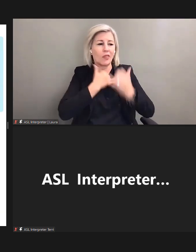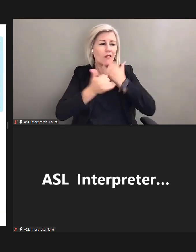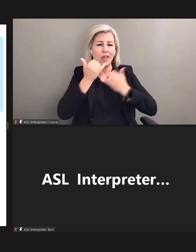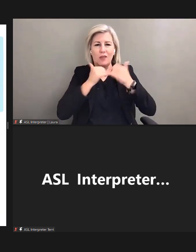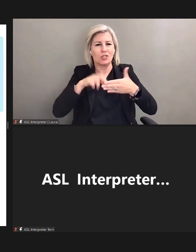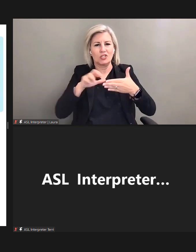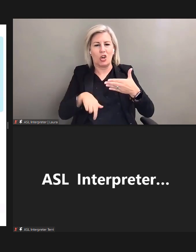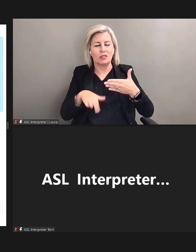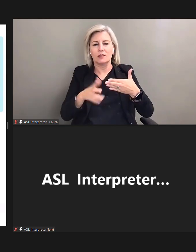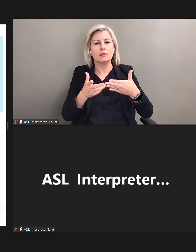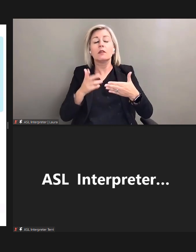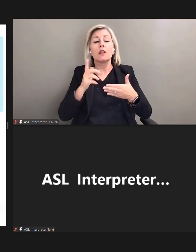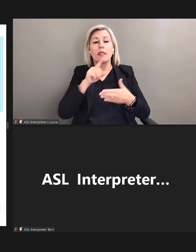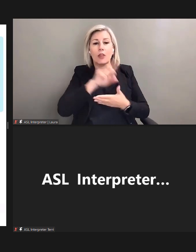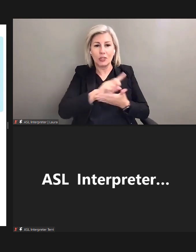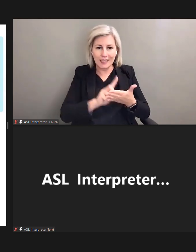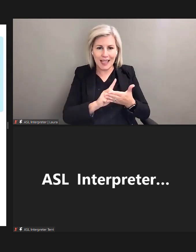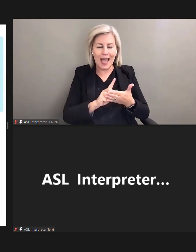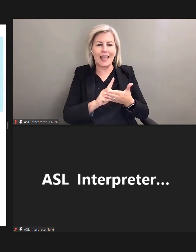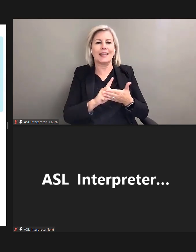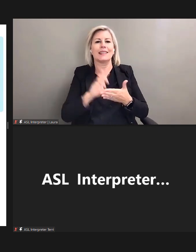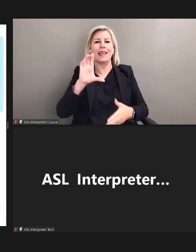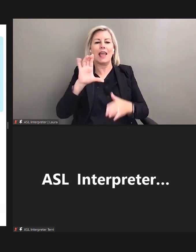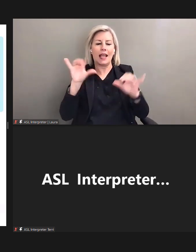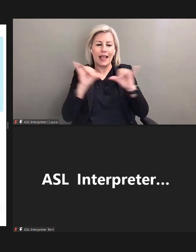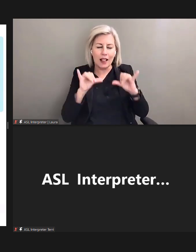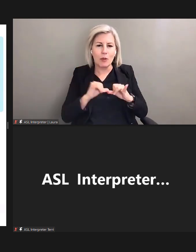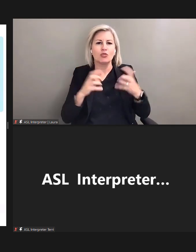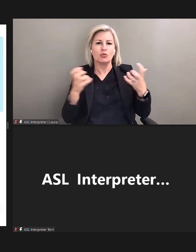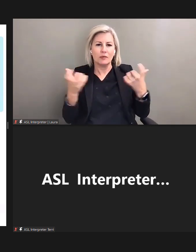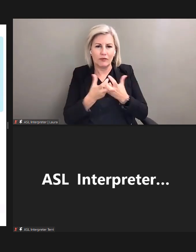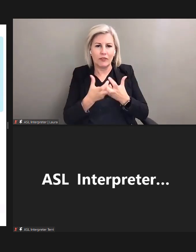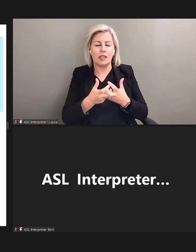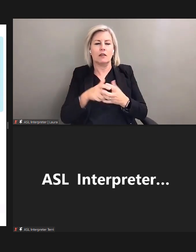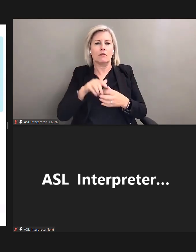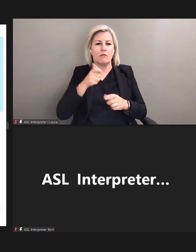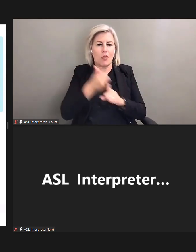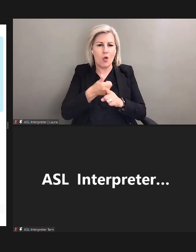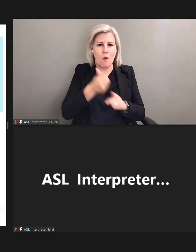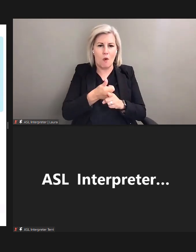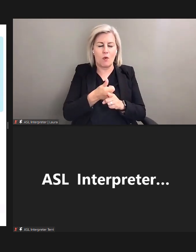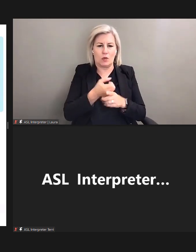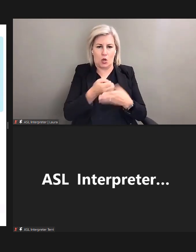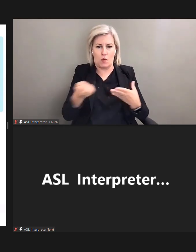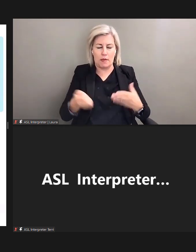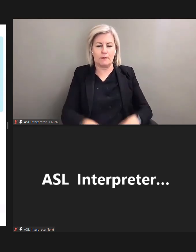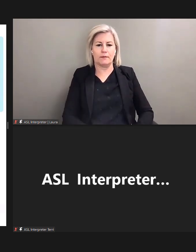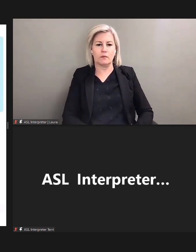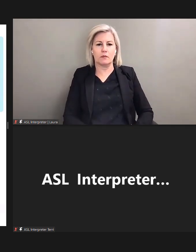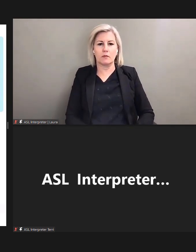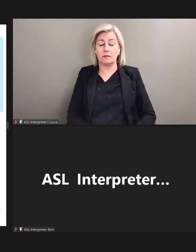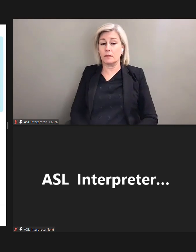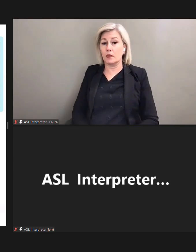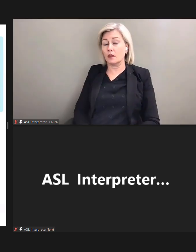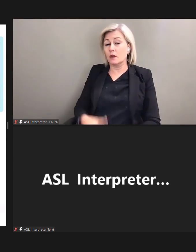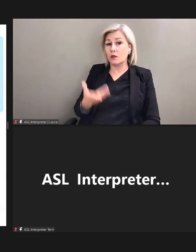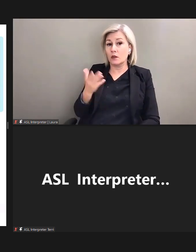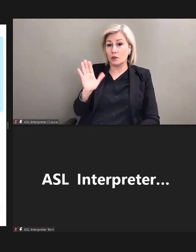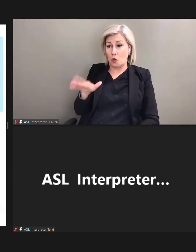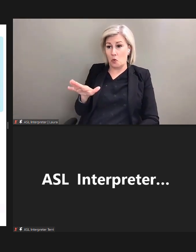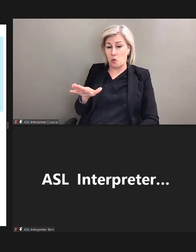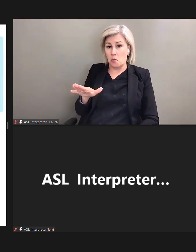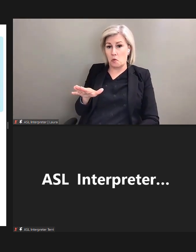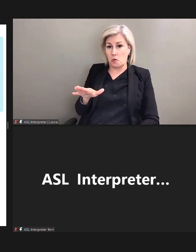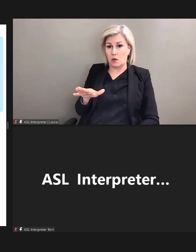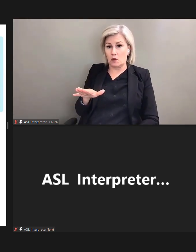They are designed and calibrated for their own probe covers. Now, Terry, some reassurance